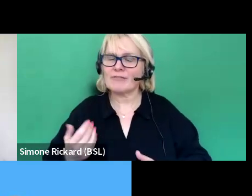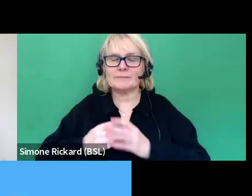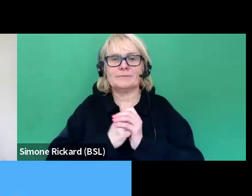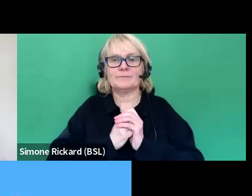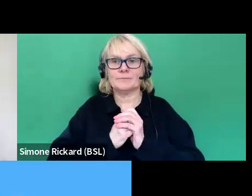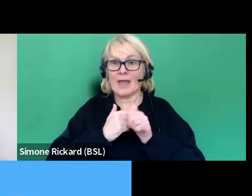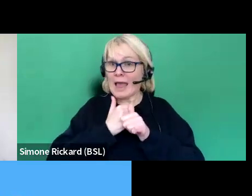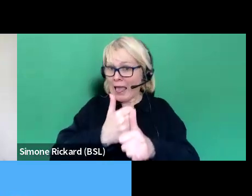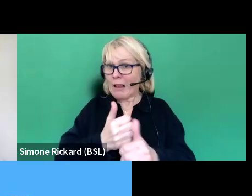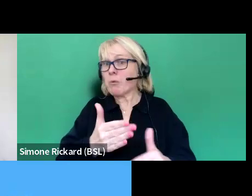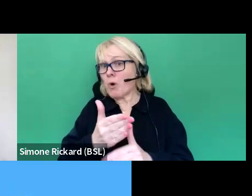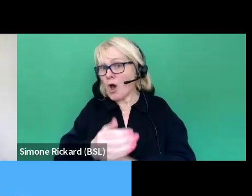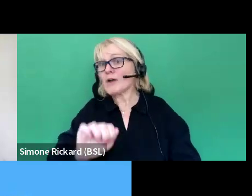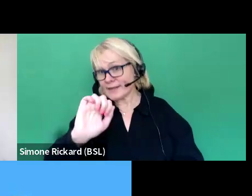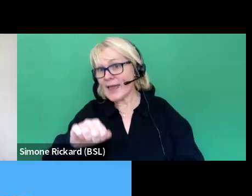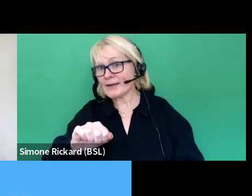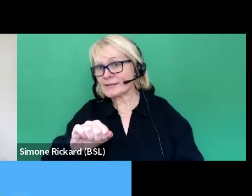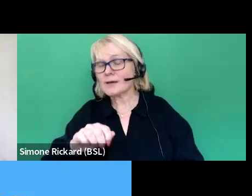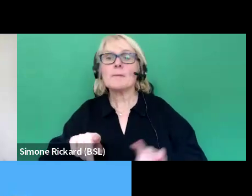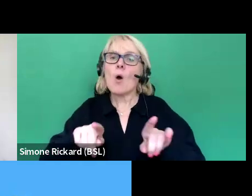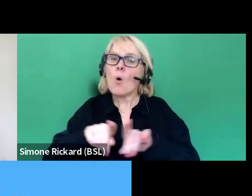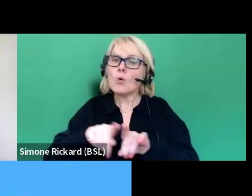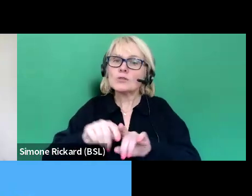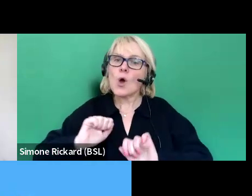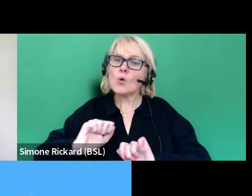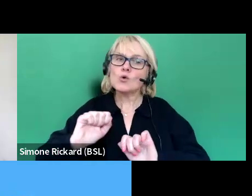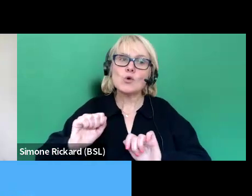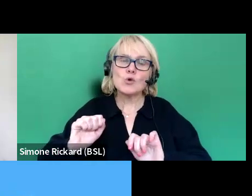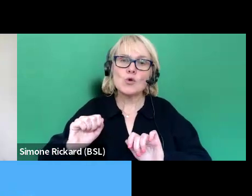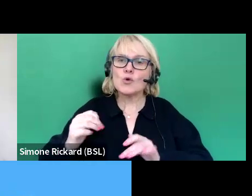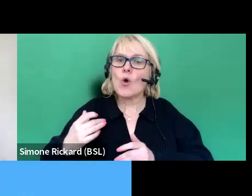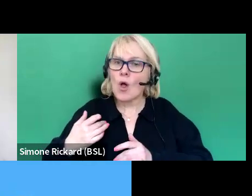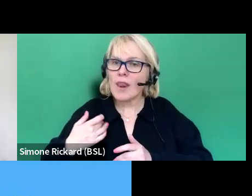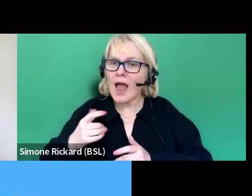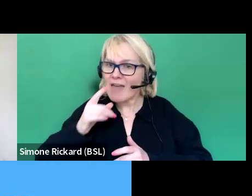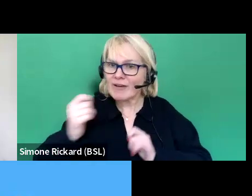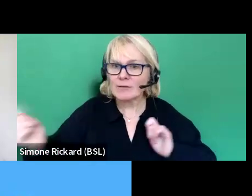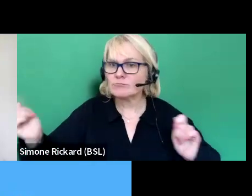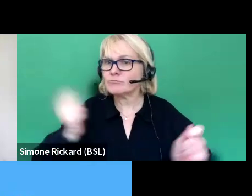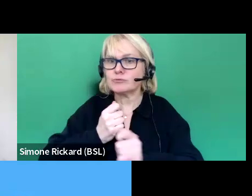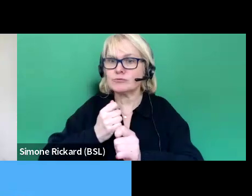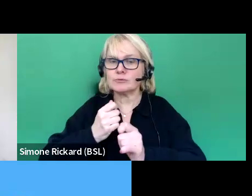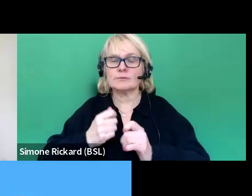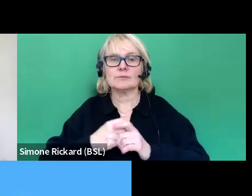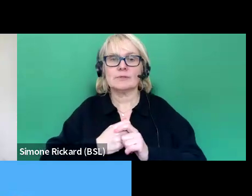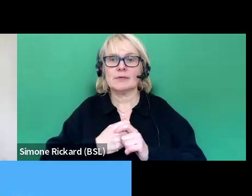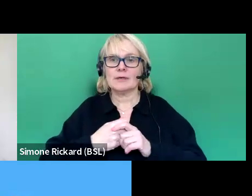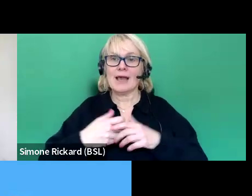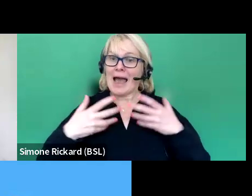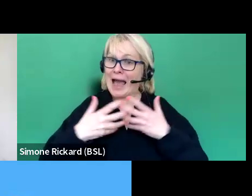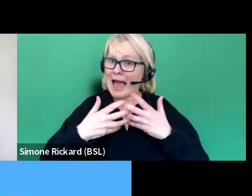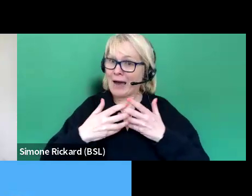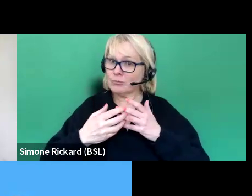help you at work, it can transform your life in every aspect, and I'm here to show you how. So let's